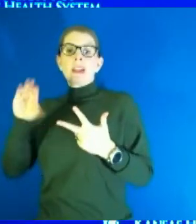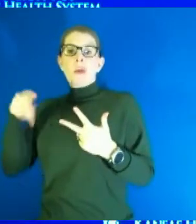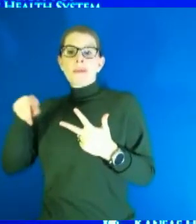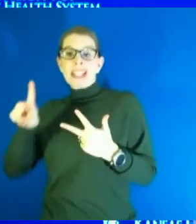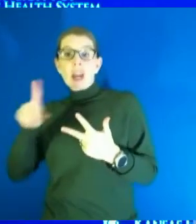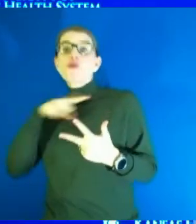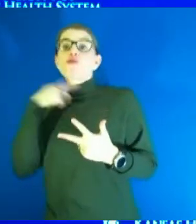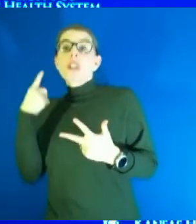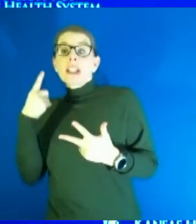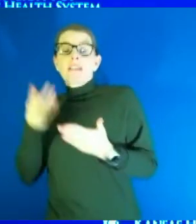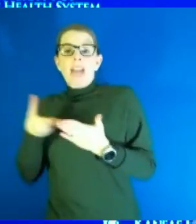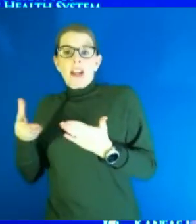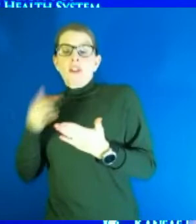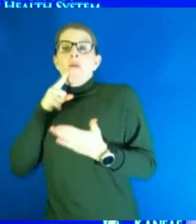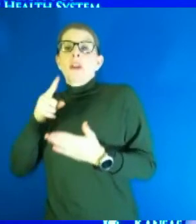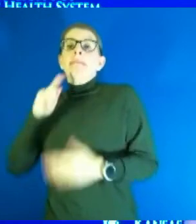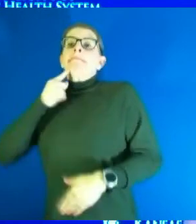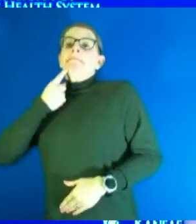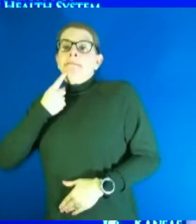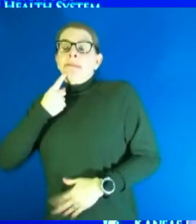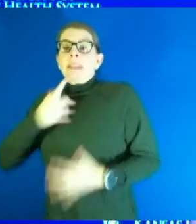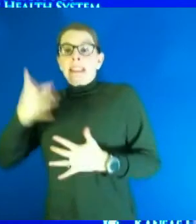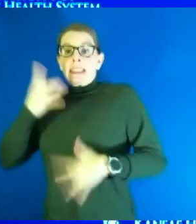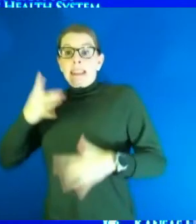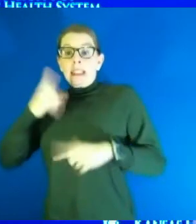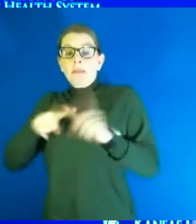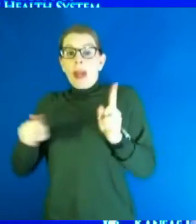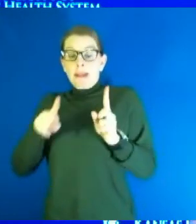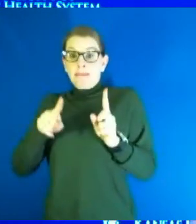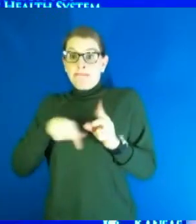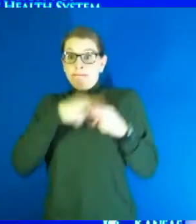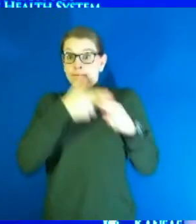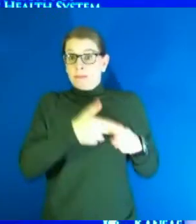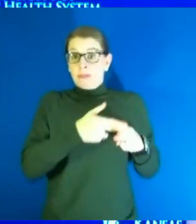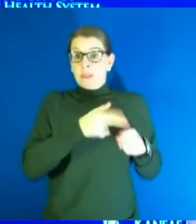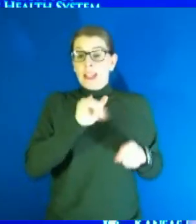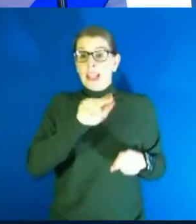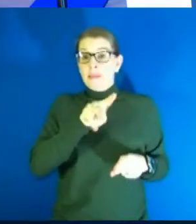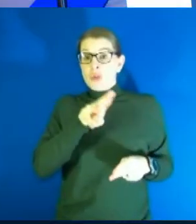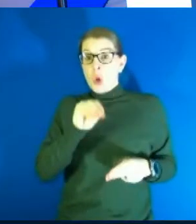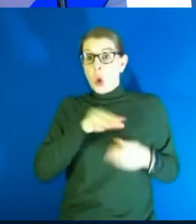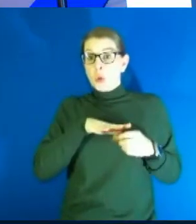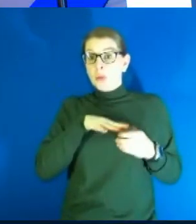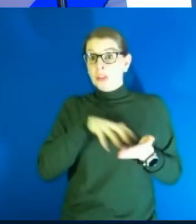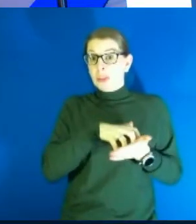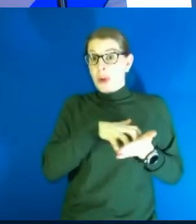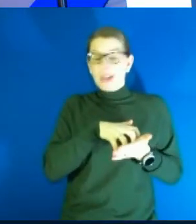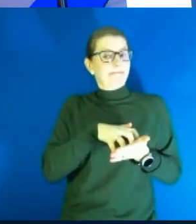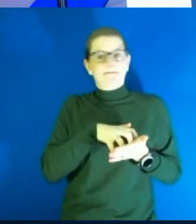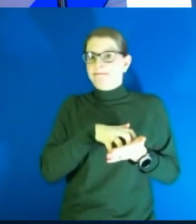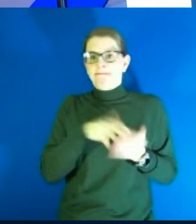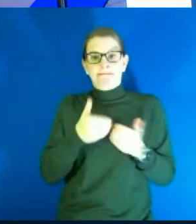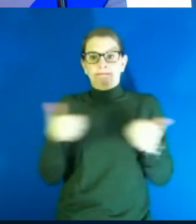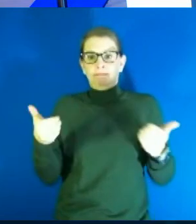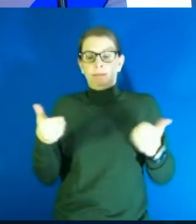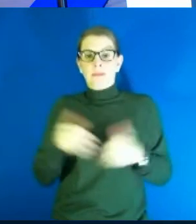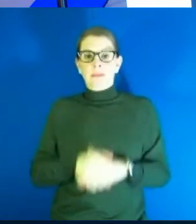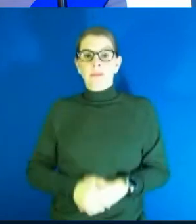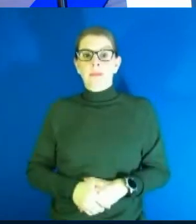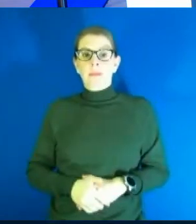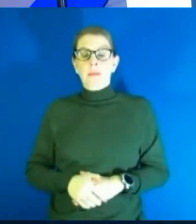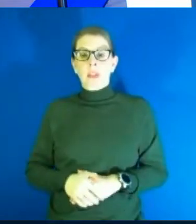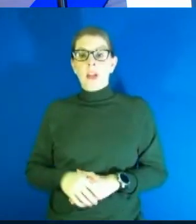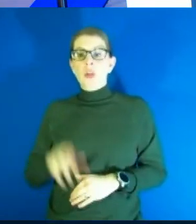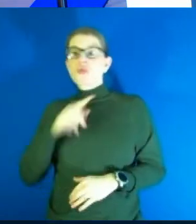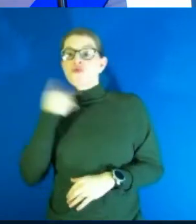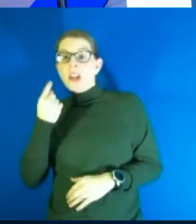severe disease, but those necessarily wouldn't be considered immunosuppressed. But do high-risk people and immunosuppressed people, are they the same? Do they